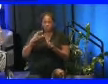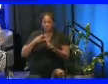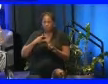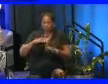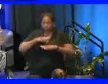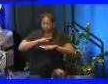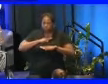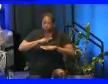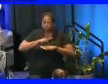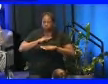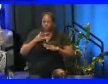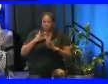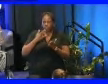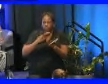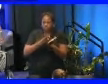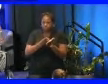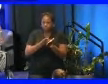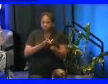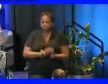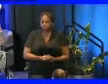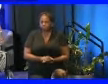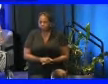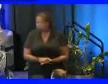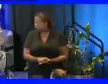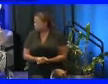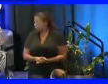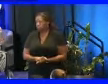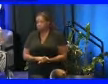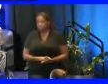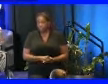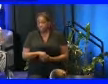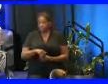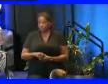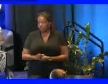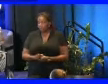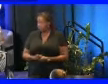way you believe that you should be and that we should treat?